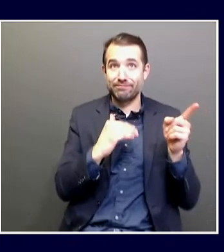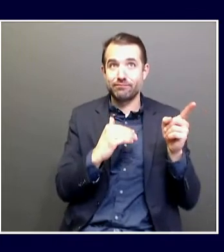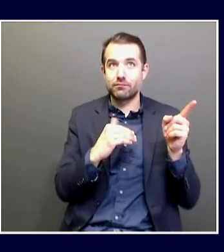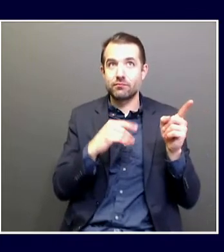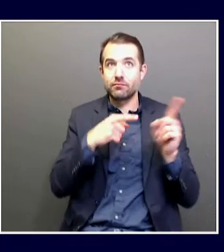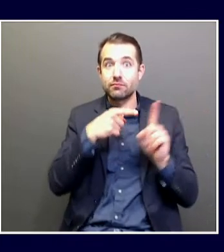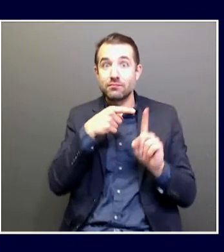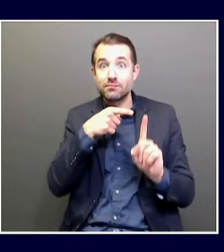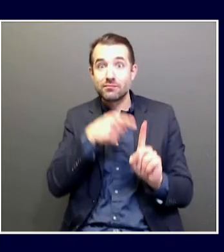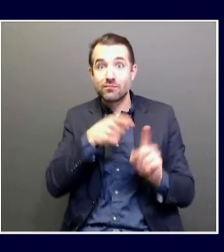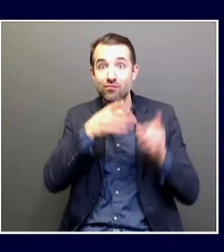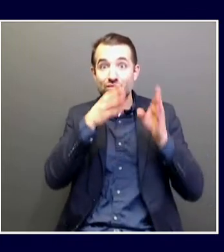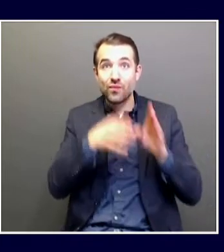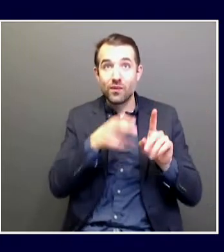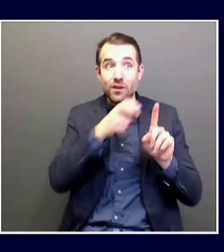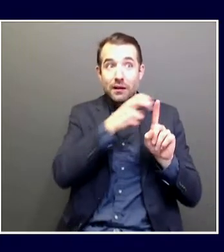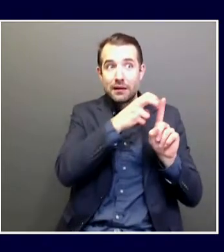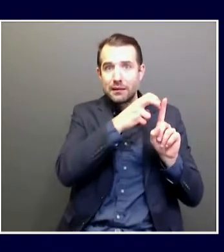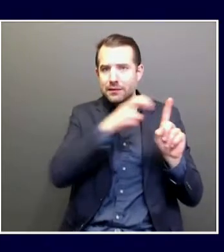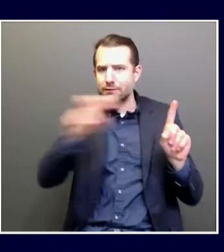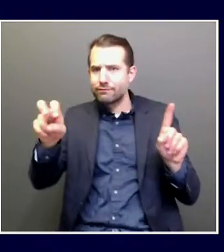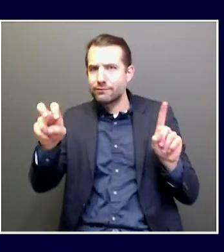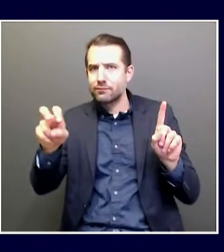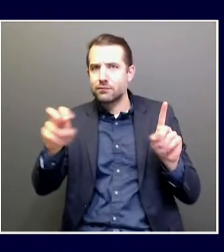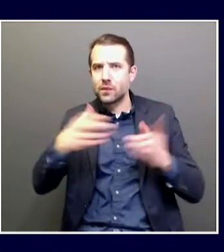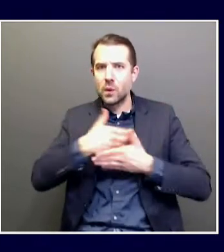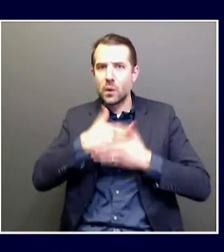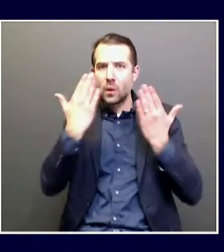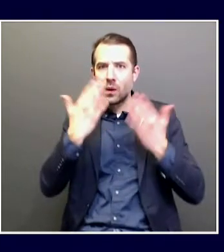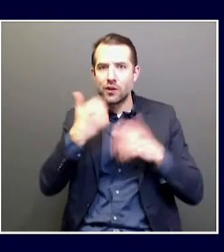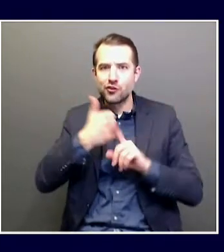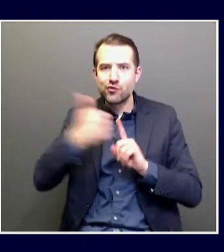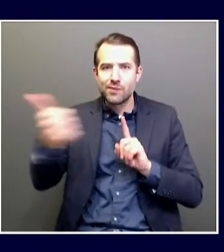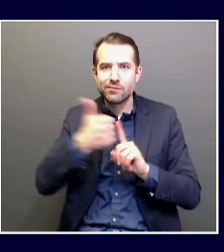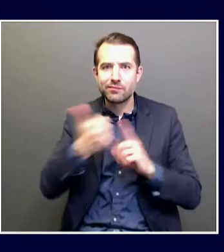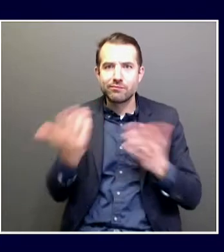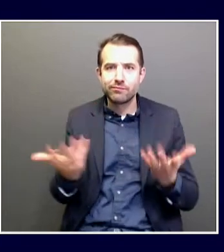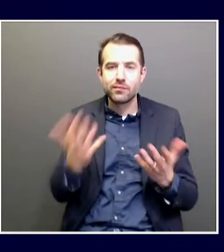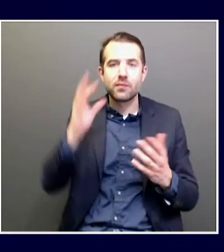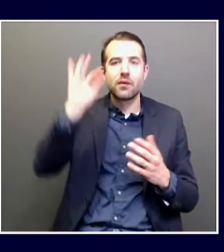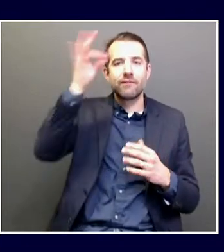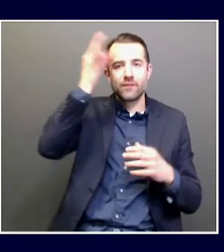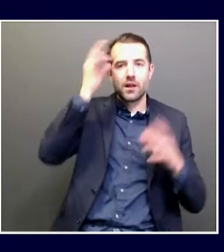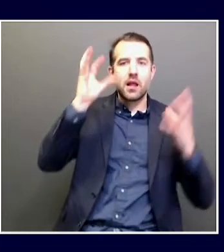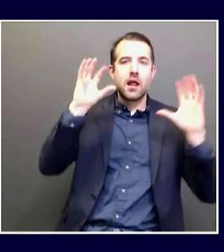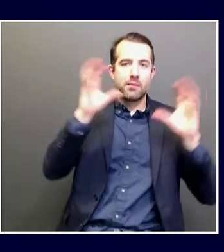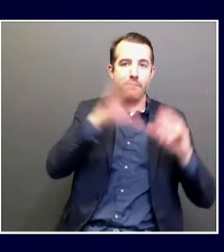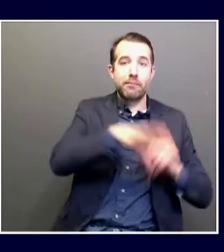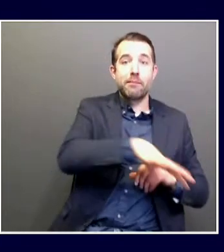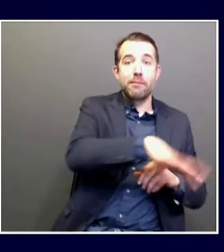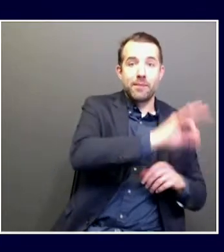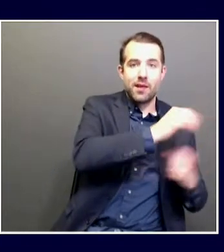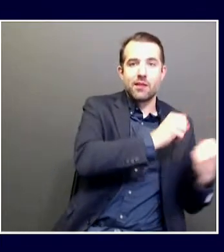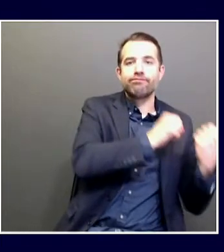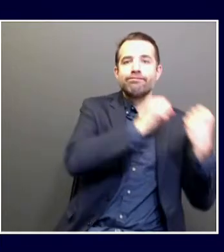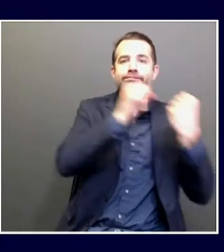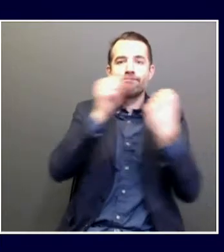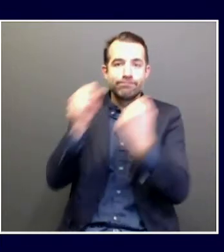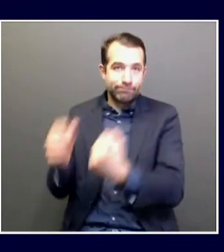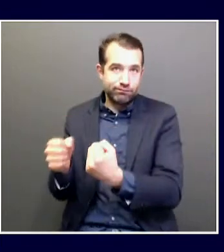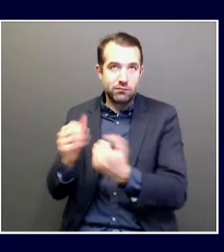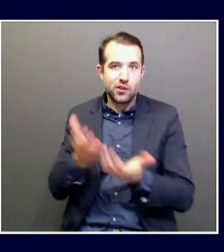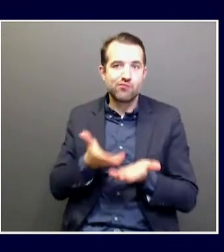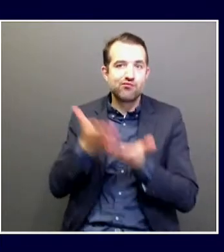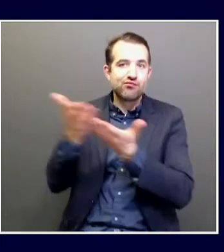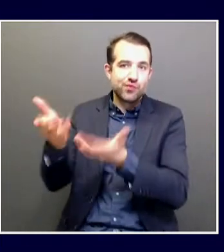of decompressing them. As a note, this is a complement and doing a different type of transport that our own EMS